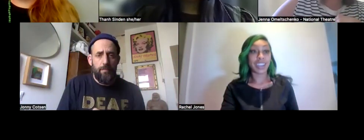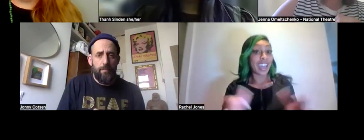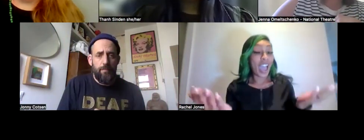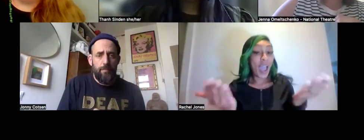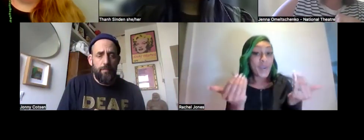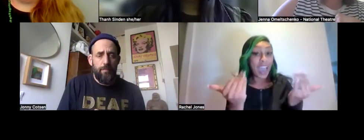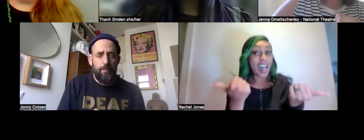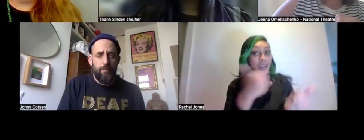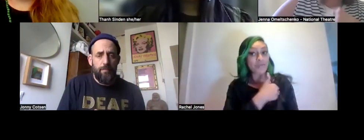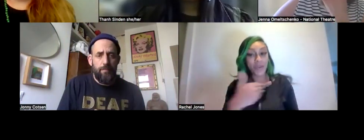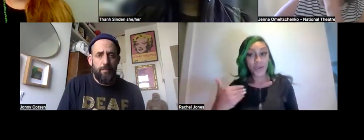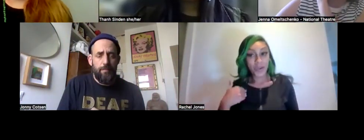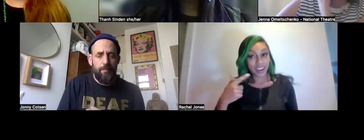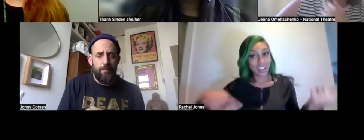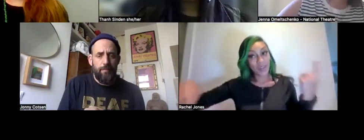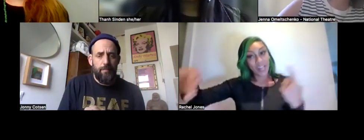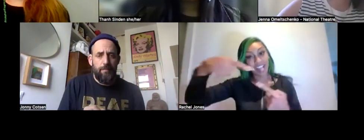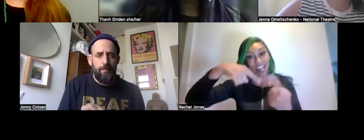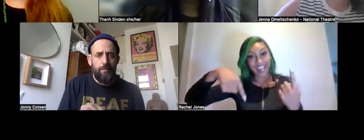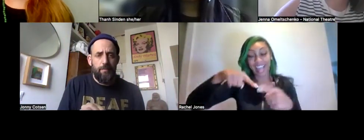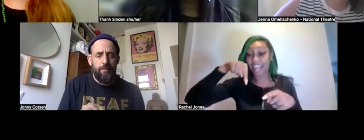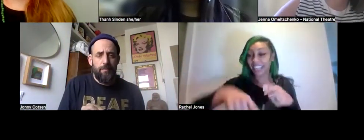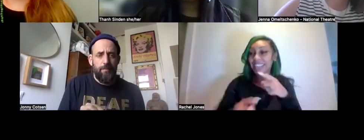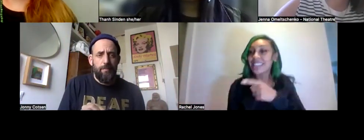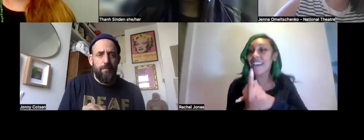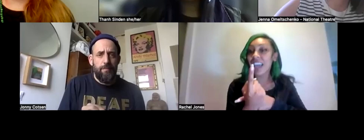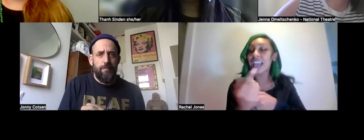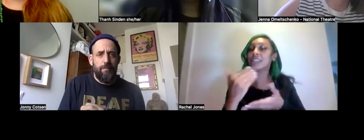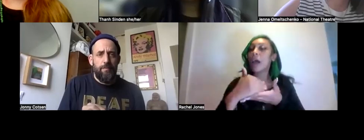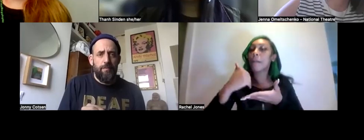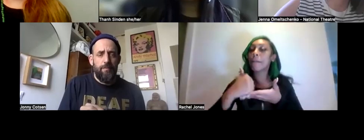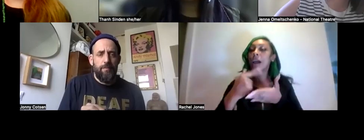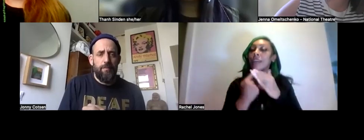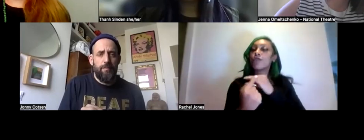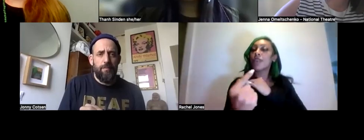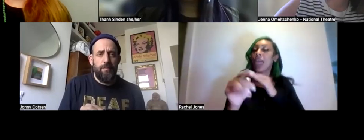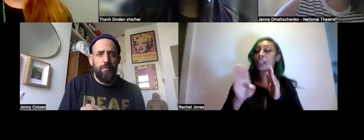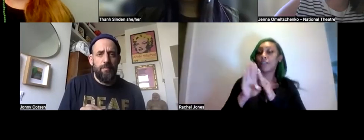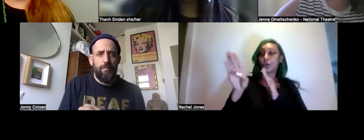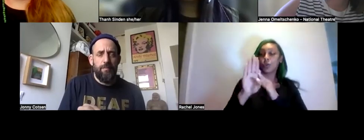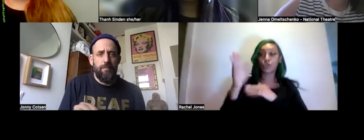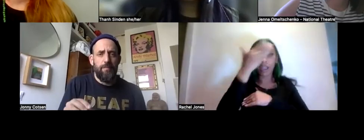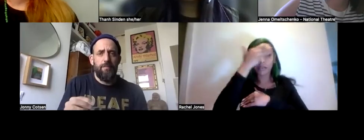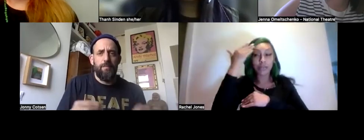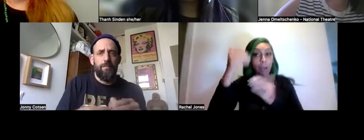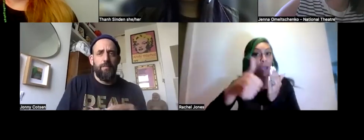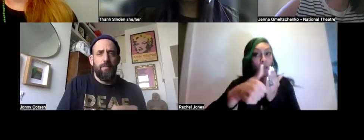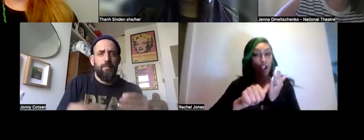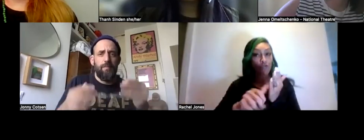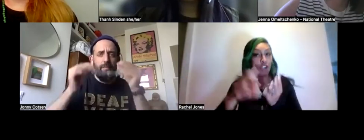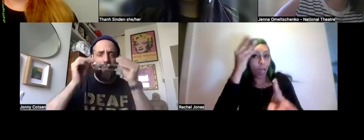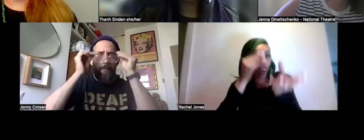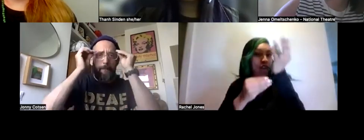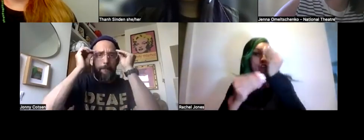Welcome. Good morning, everybody. This event is part of Freelance Futures, a summer program of learning and action for